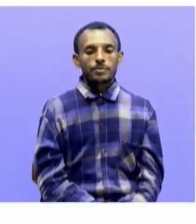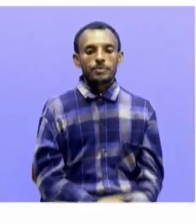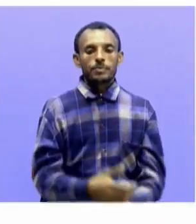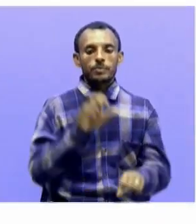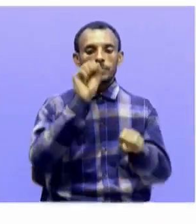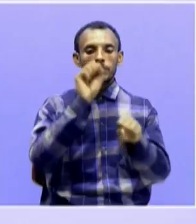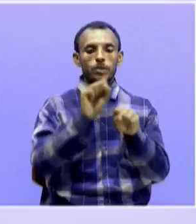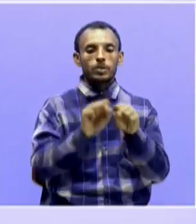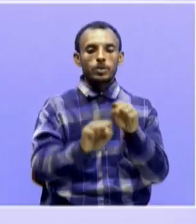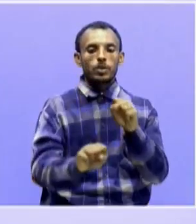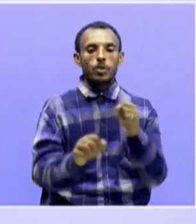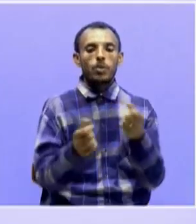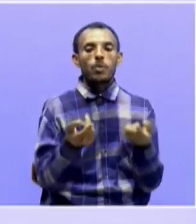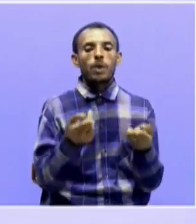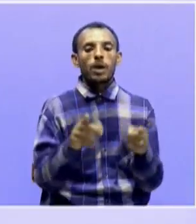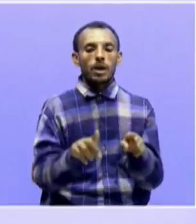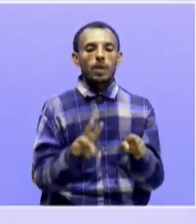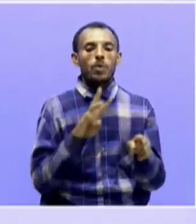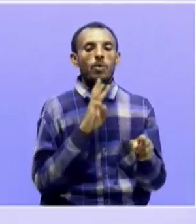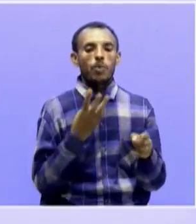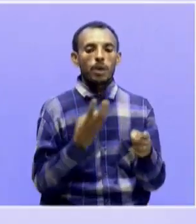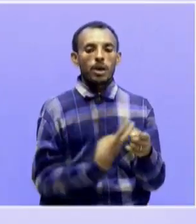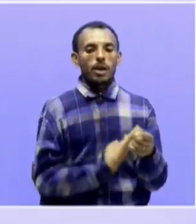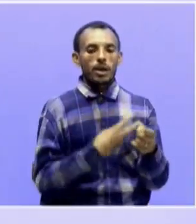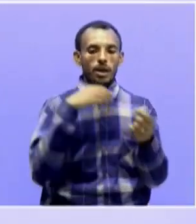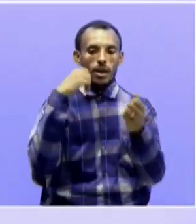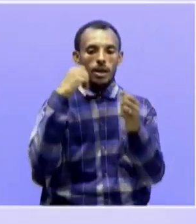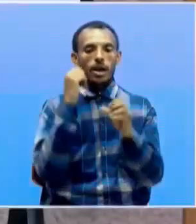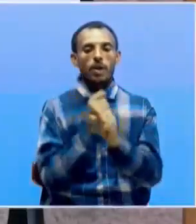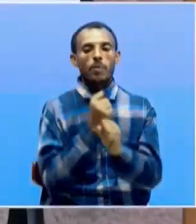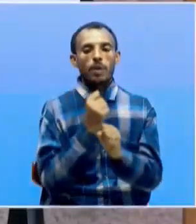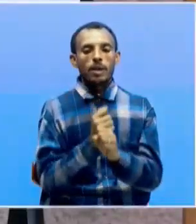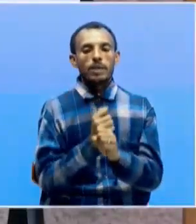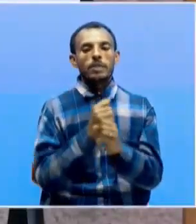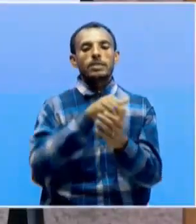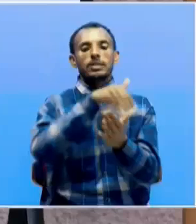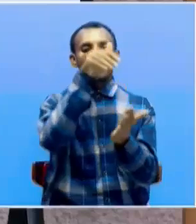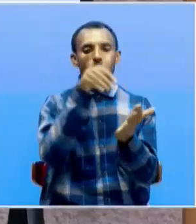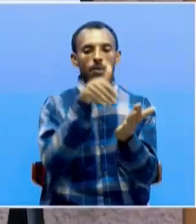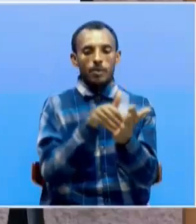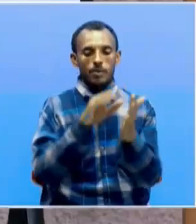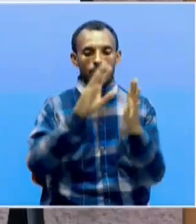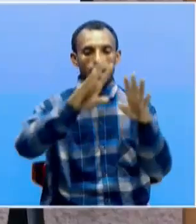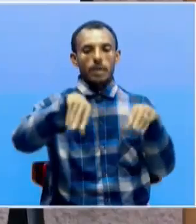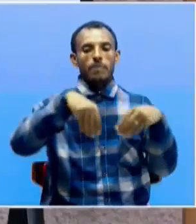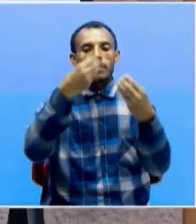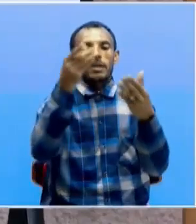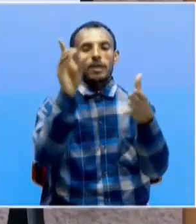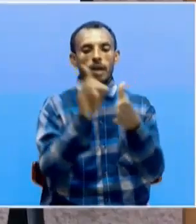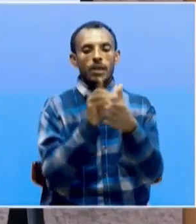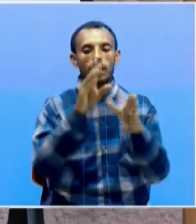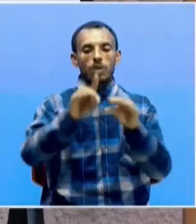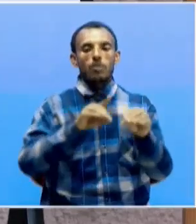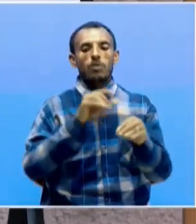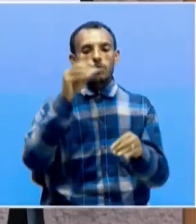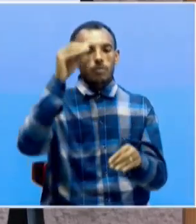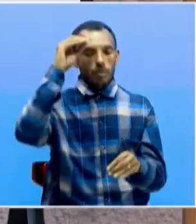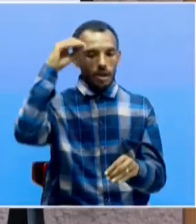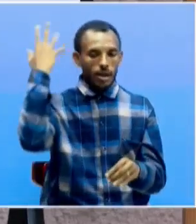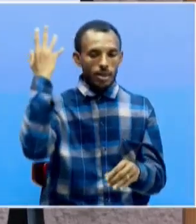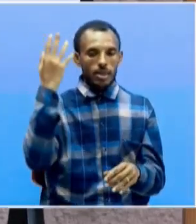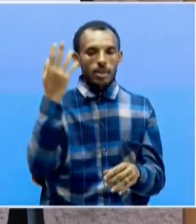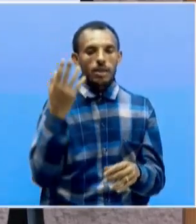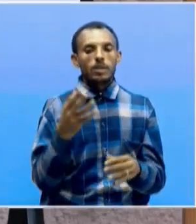So when we calculate the median of a given data set, don't forget that